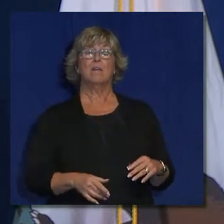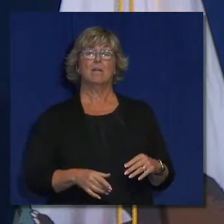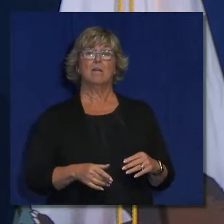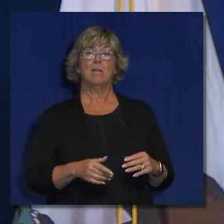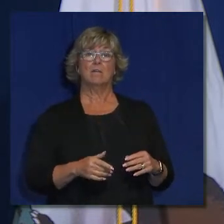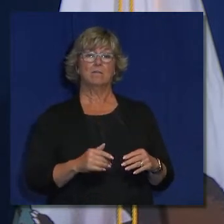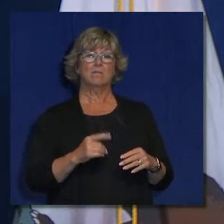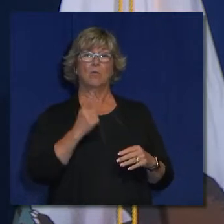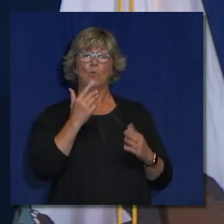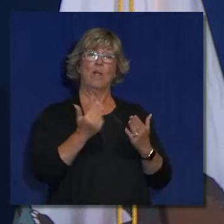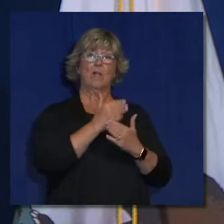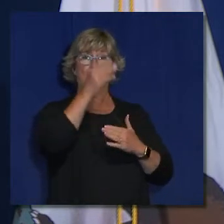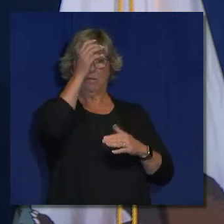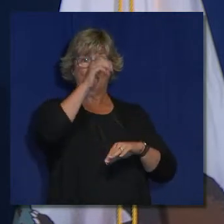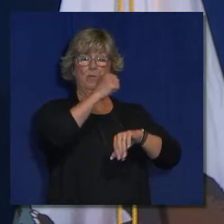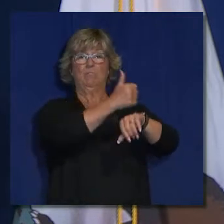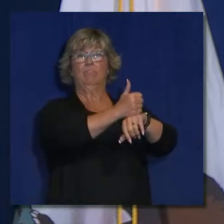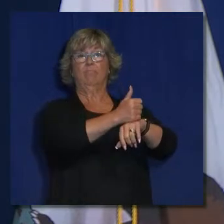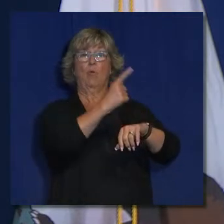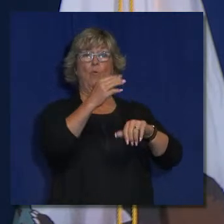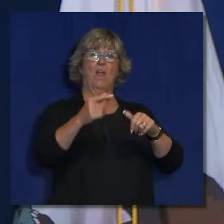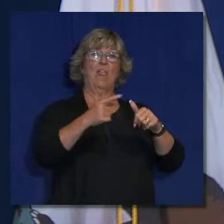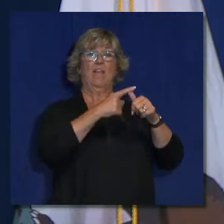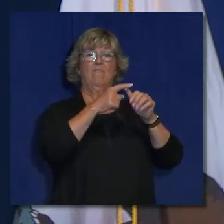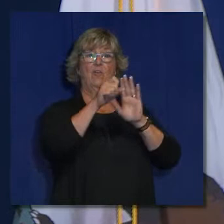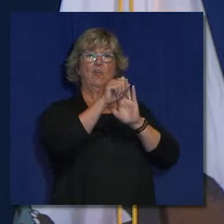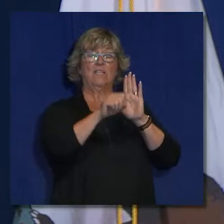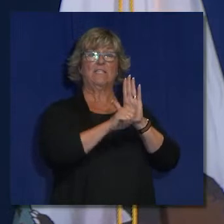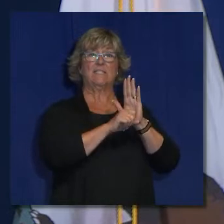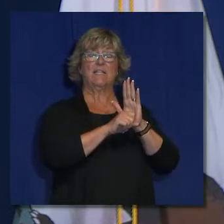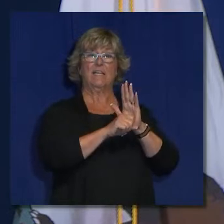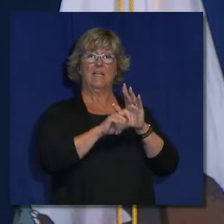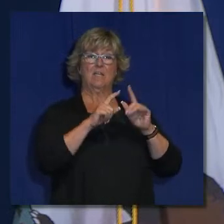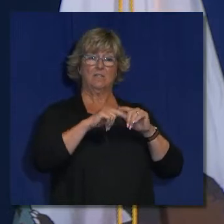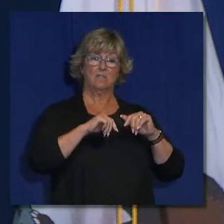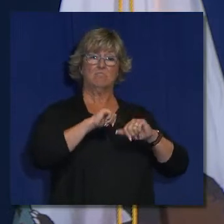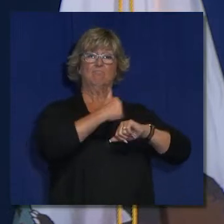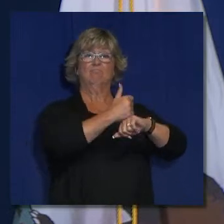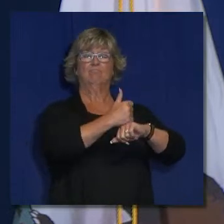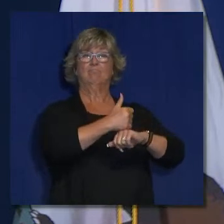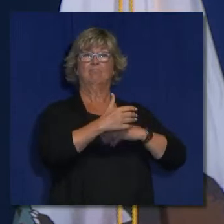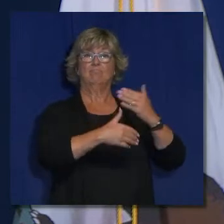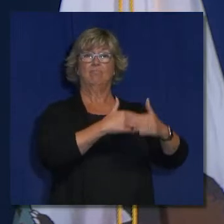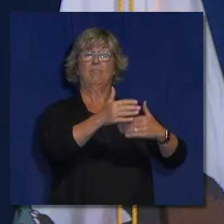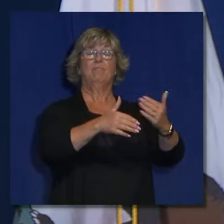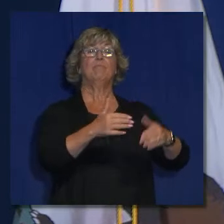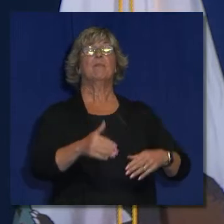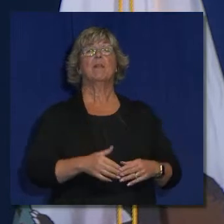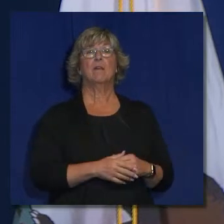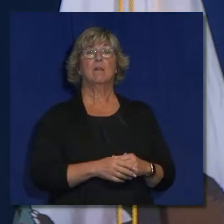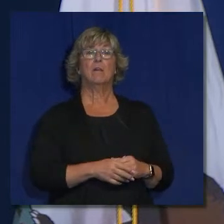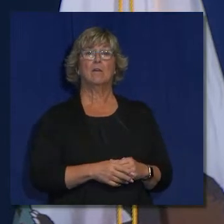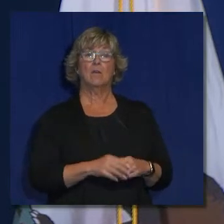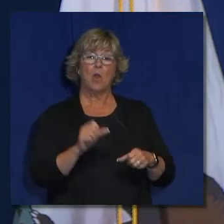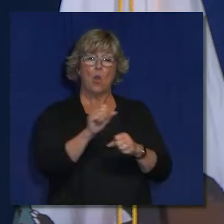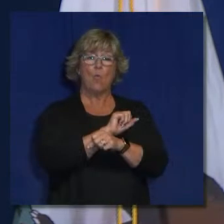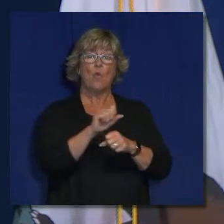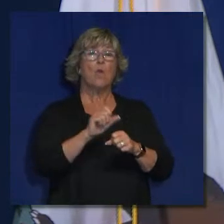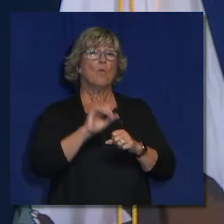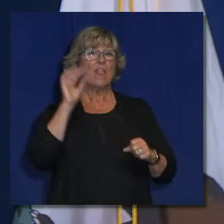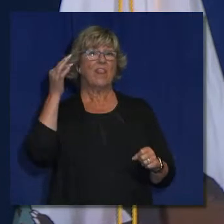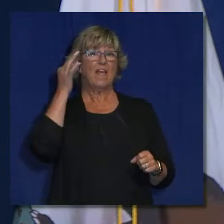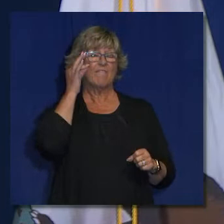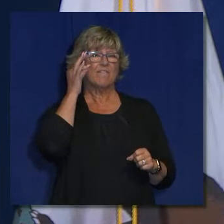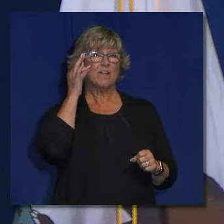We're one of the first, not the first, but one of the first states to implement that new strategy. Thomson Reuters, others, working with the federal